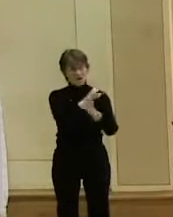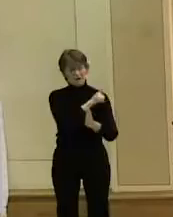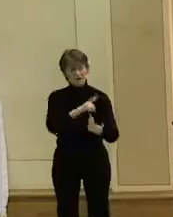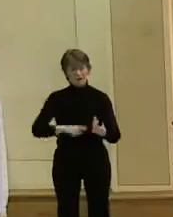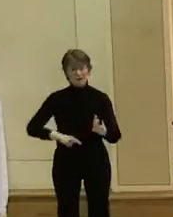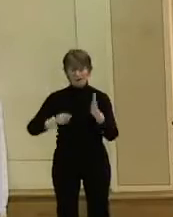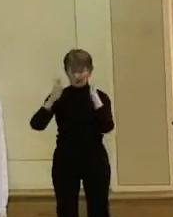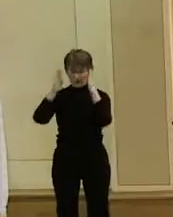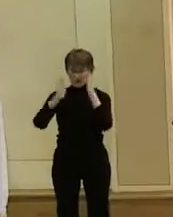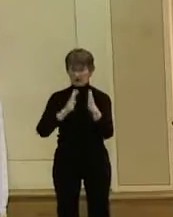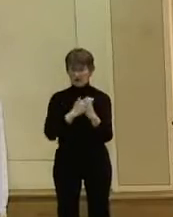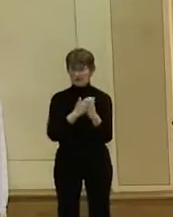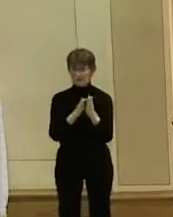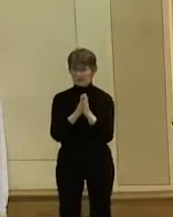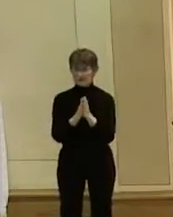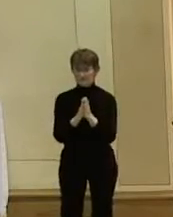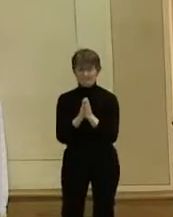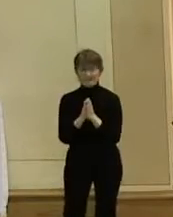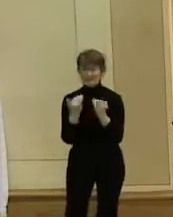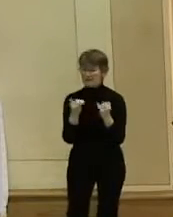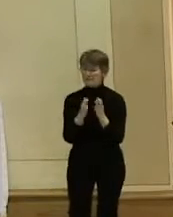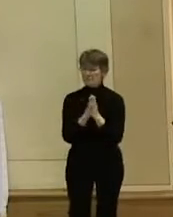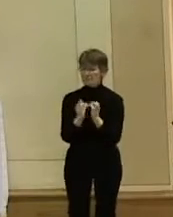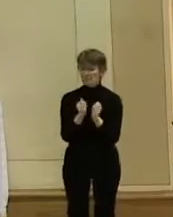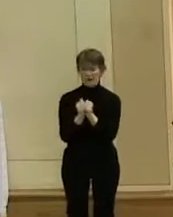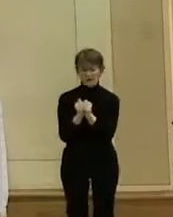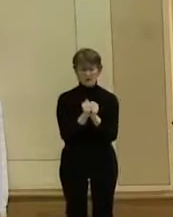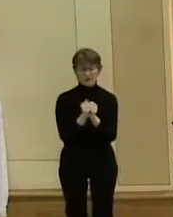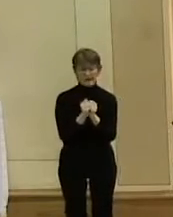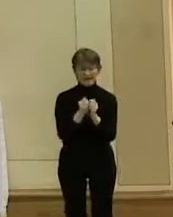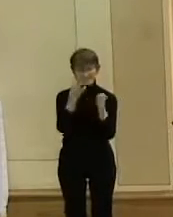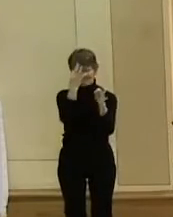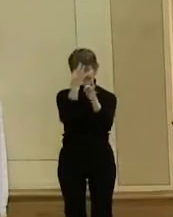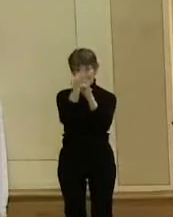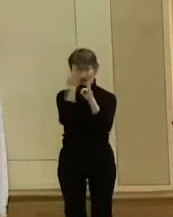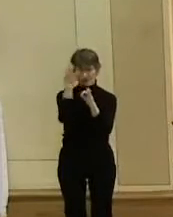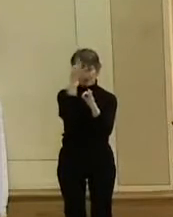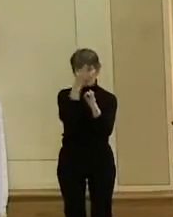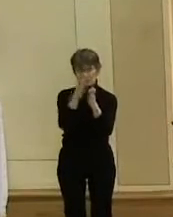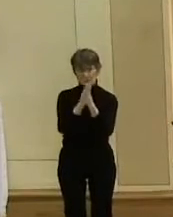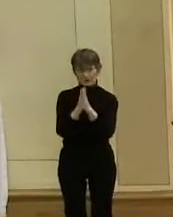prayer. Please take up your faith in our future prayer campaign prayer.